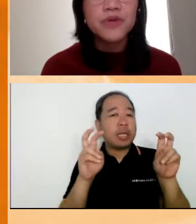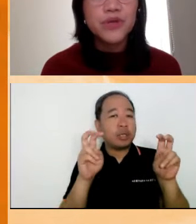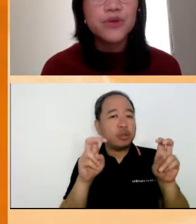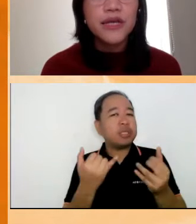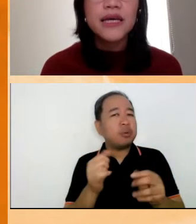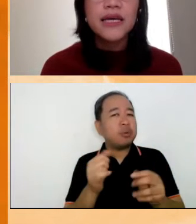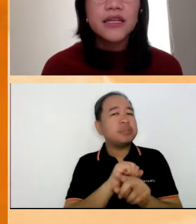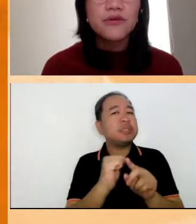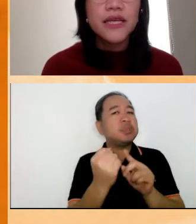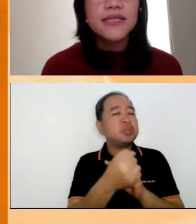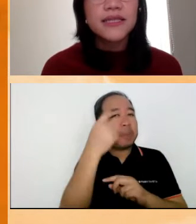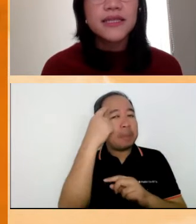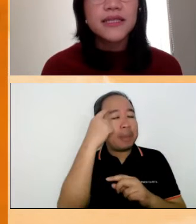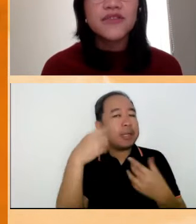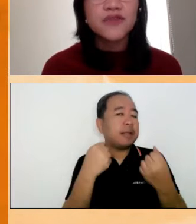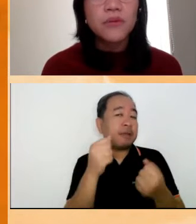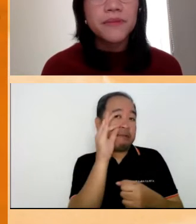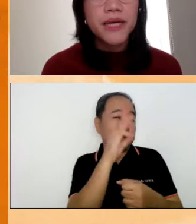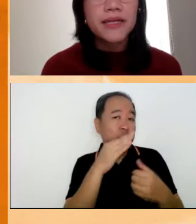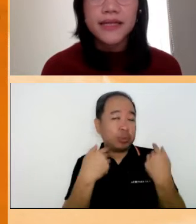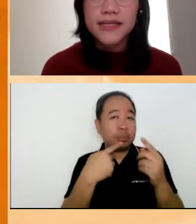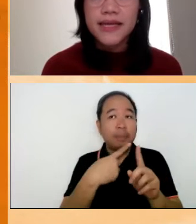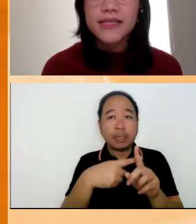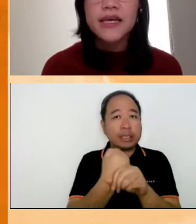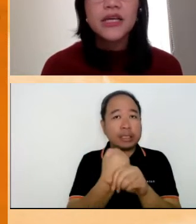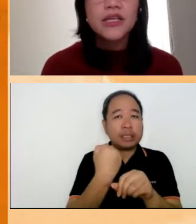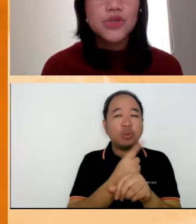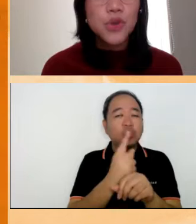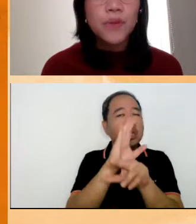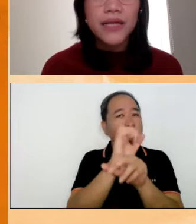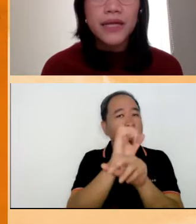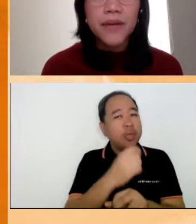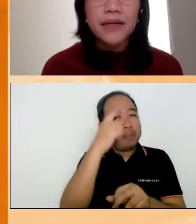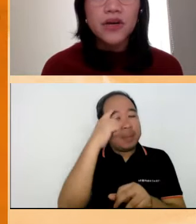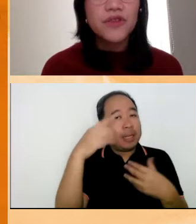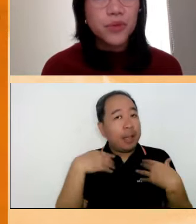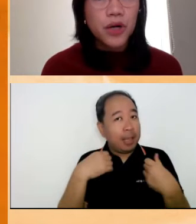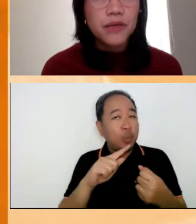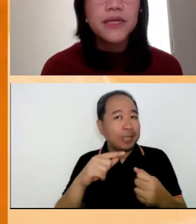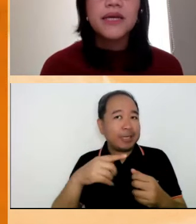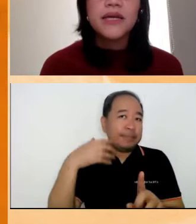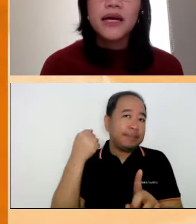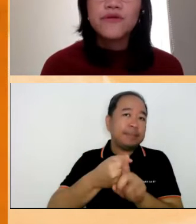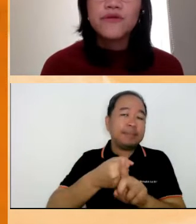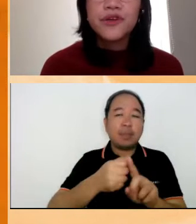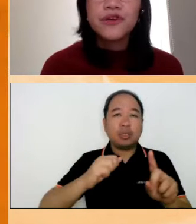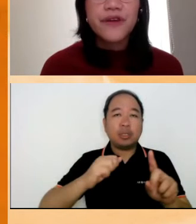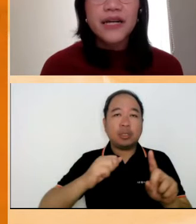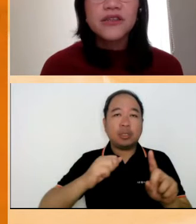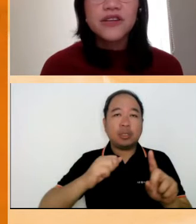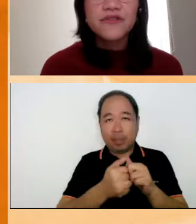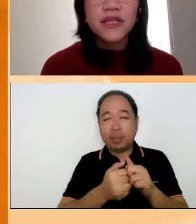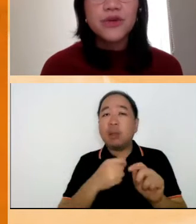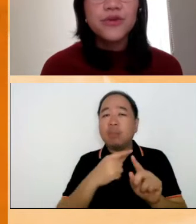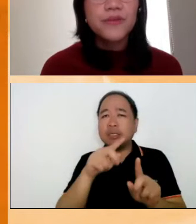Filipino youth, including the statistics of common mental illnesses, scope and impact of the problem, An overview of